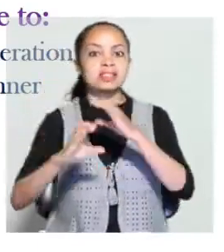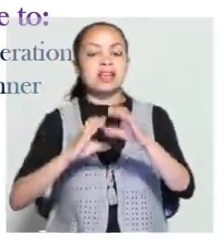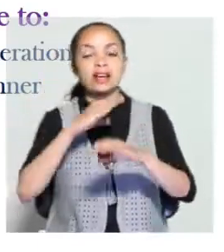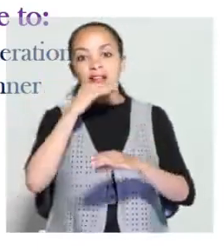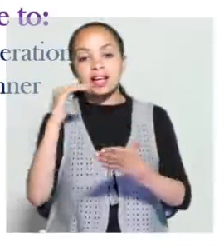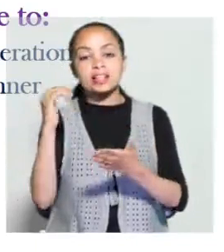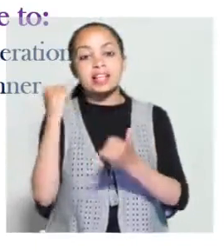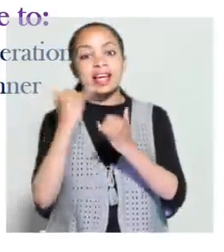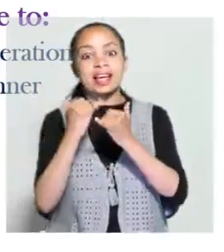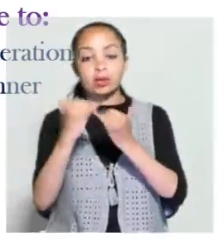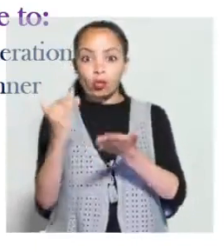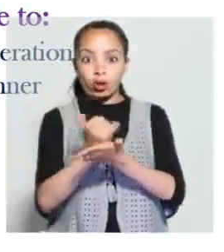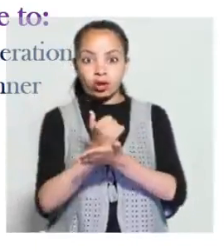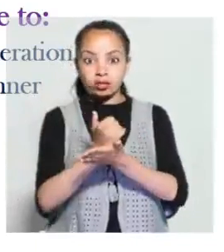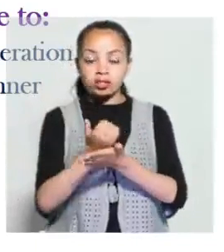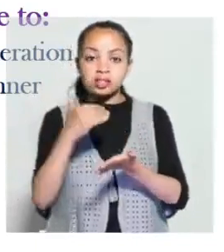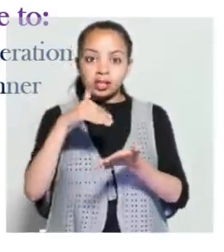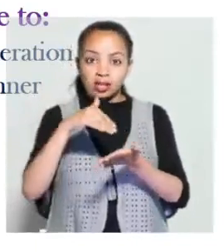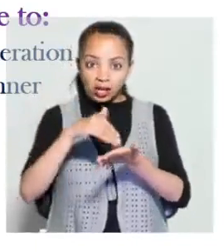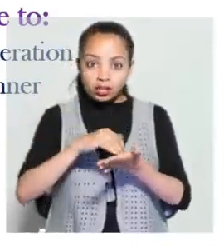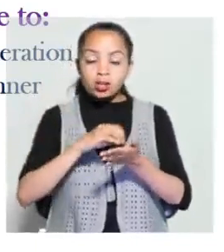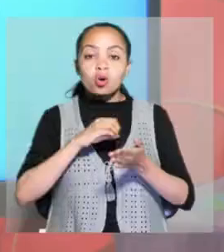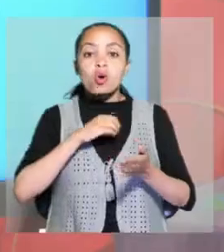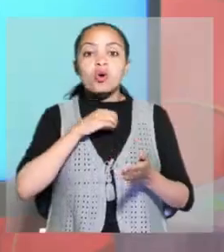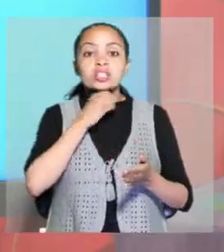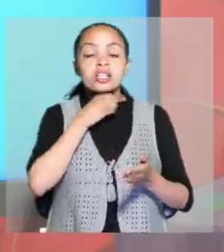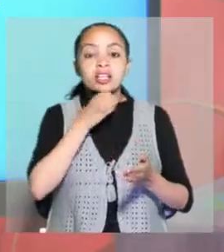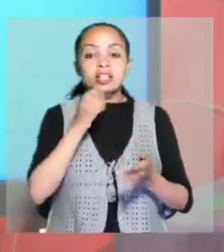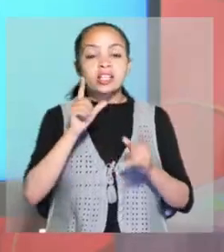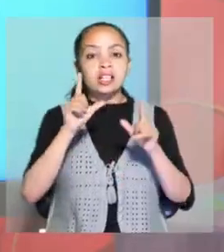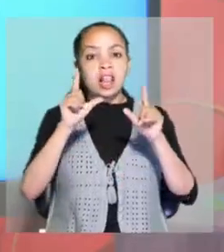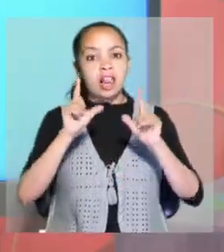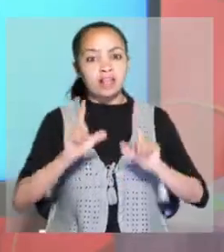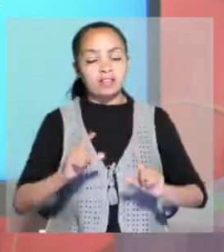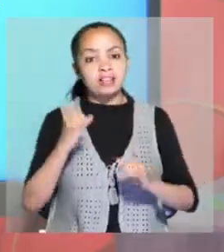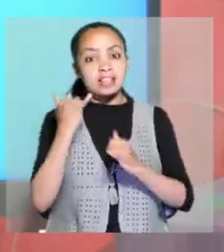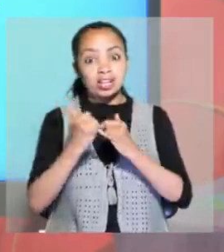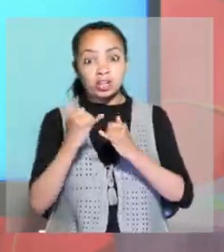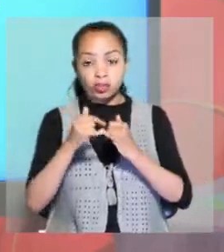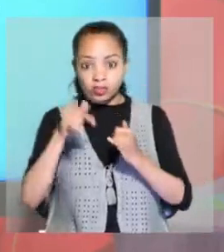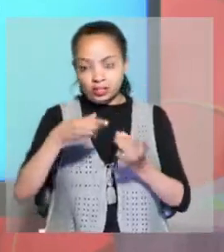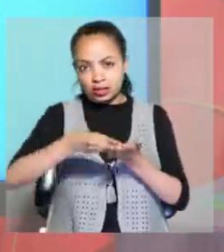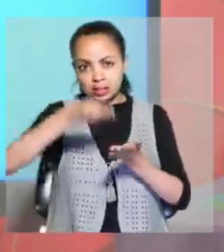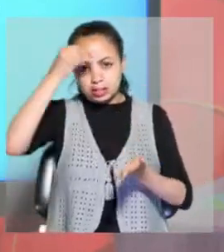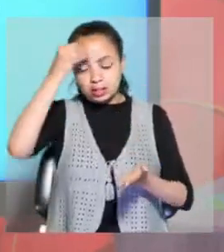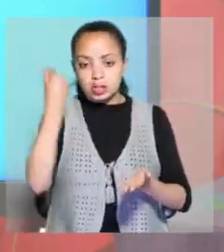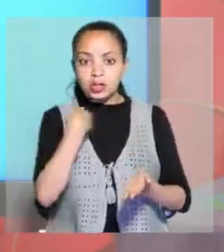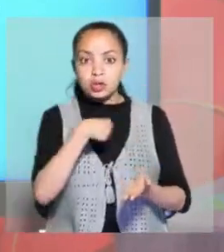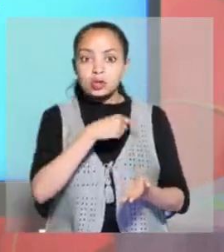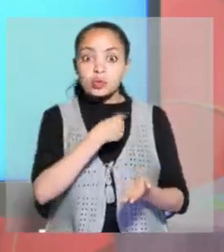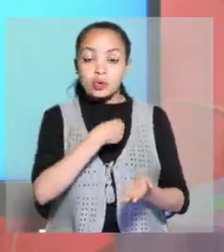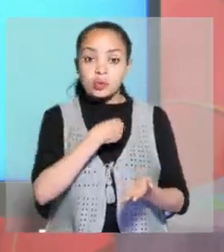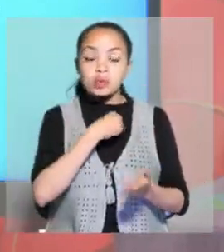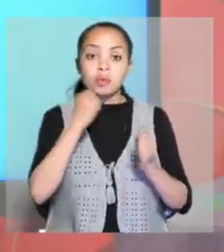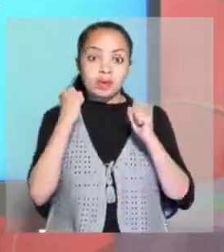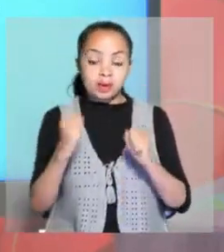end product, and again oxidative level phosphorylation. At the end of this lesson, student, we will be